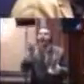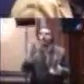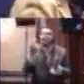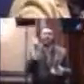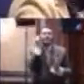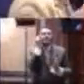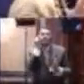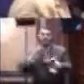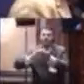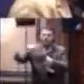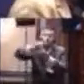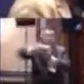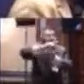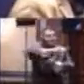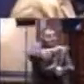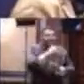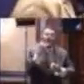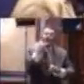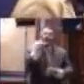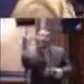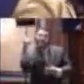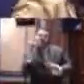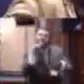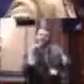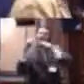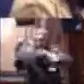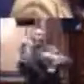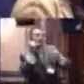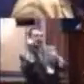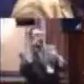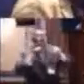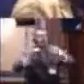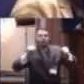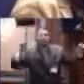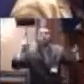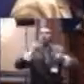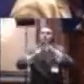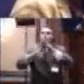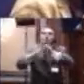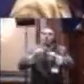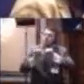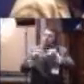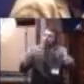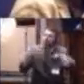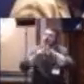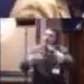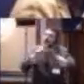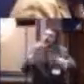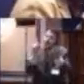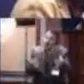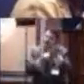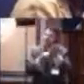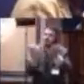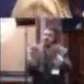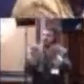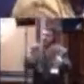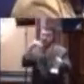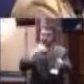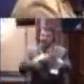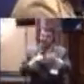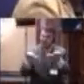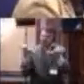to ensure that we use these channels of communication in such a manner that it can